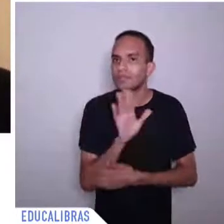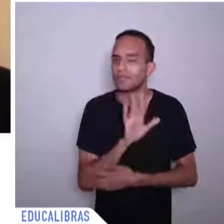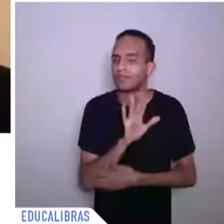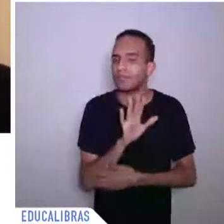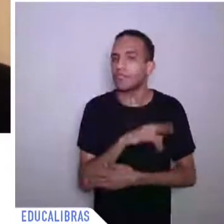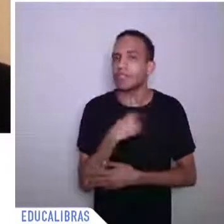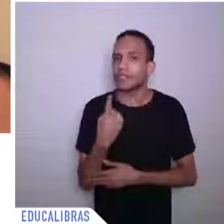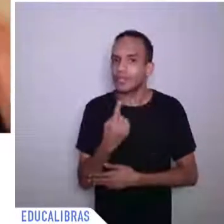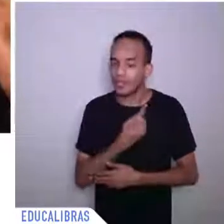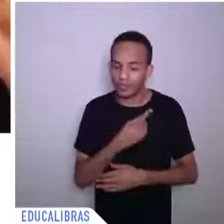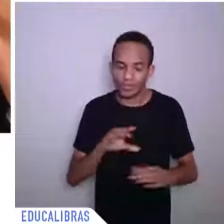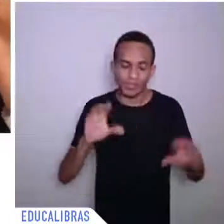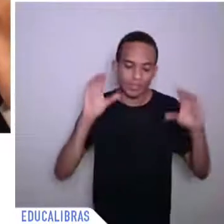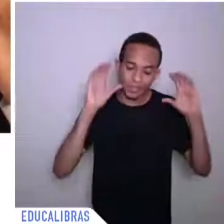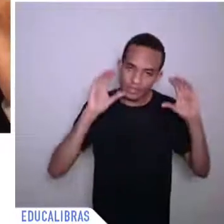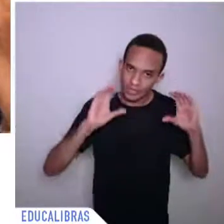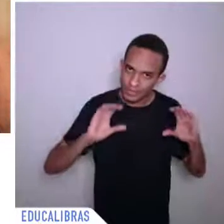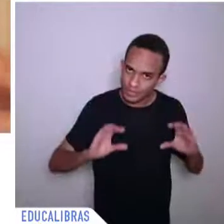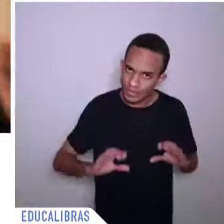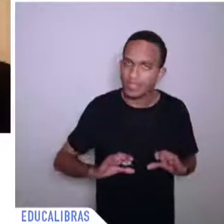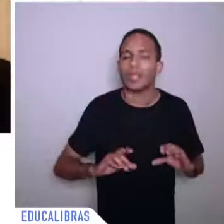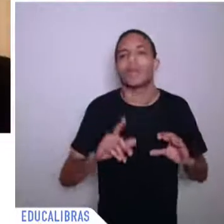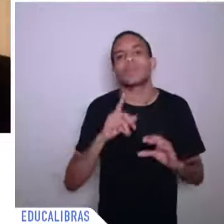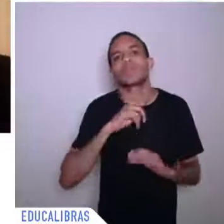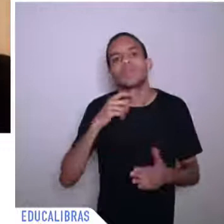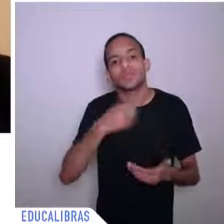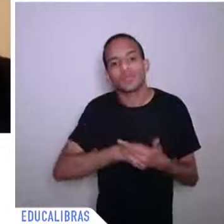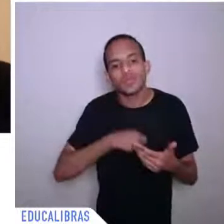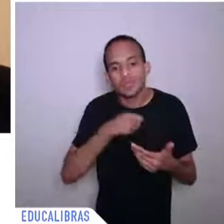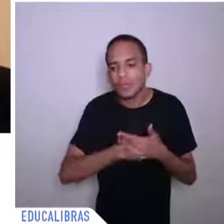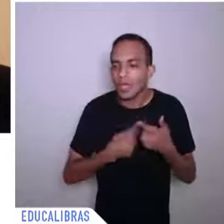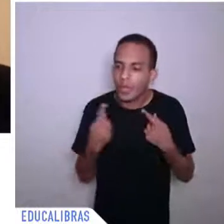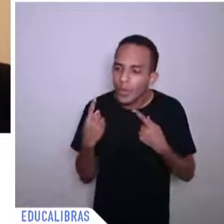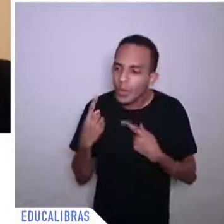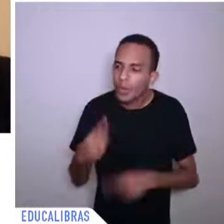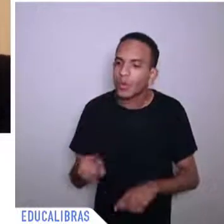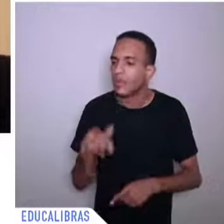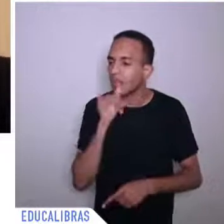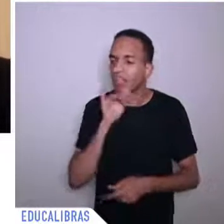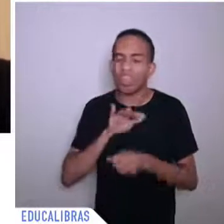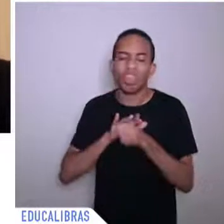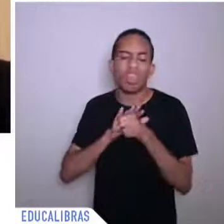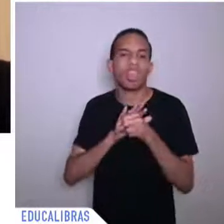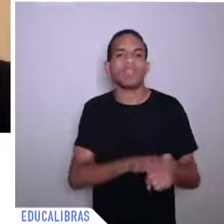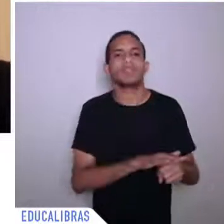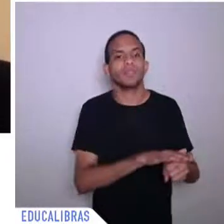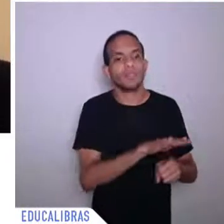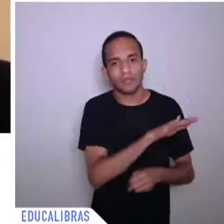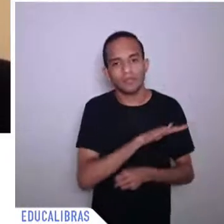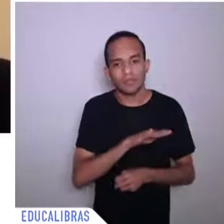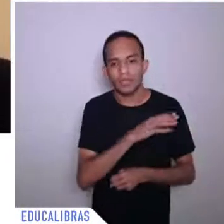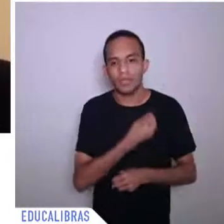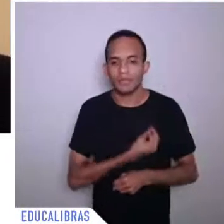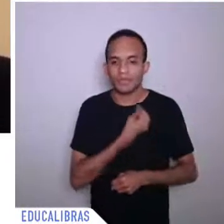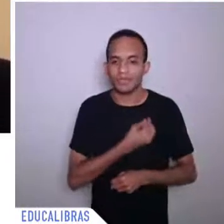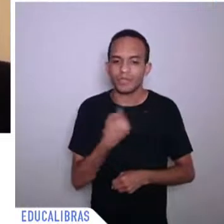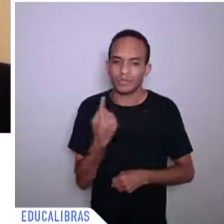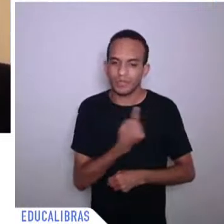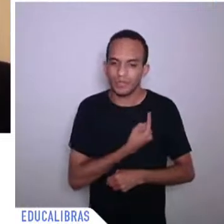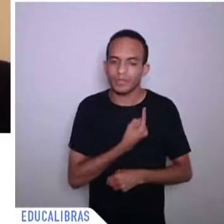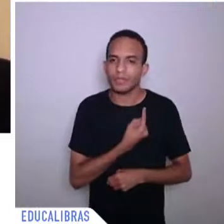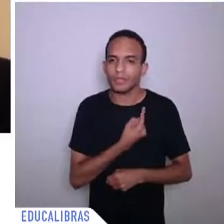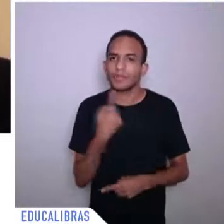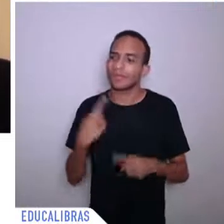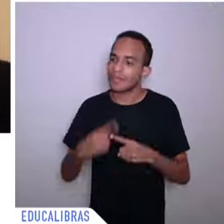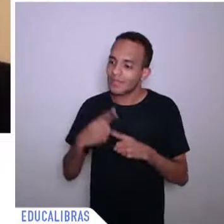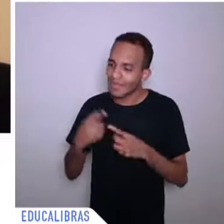that is wrong. So ourselves as citizens, we have to fight against intolerance and